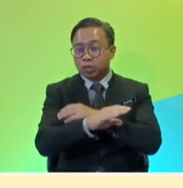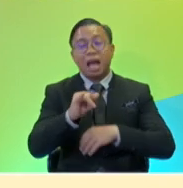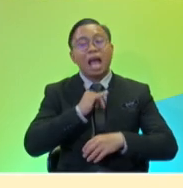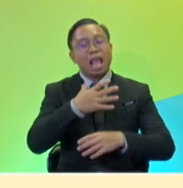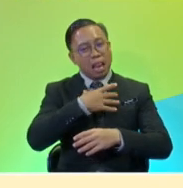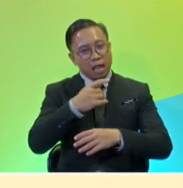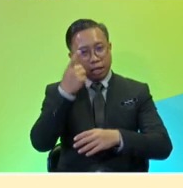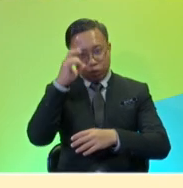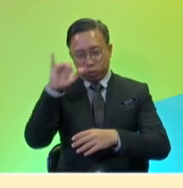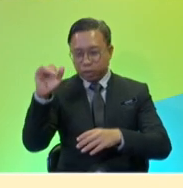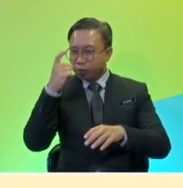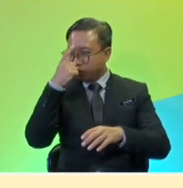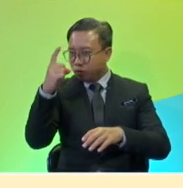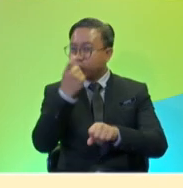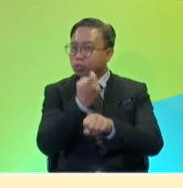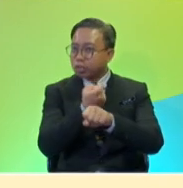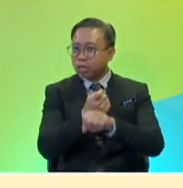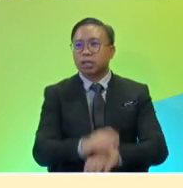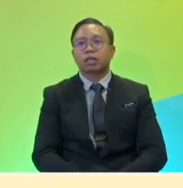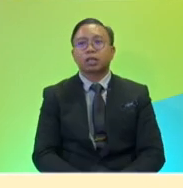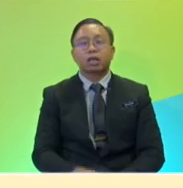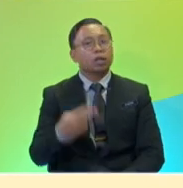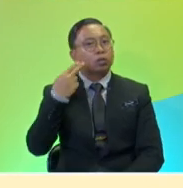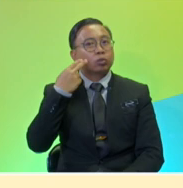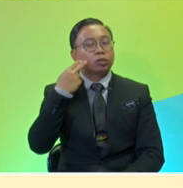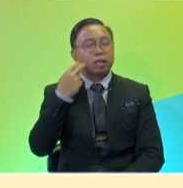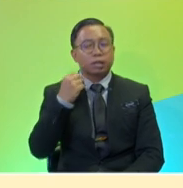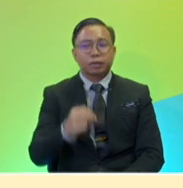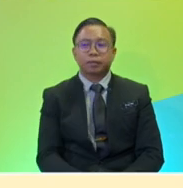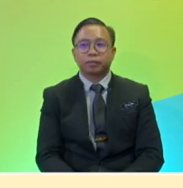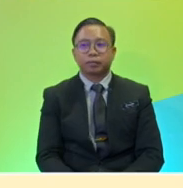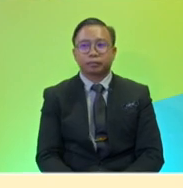like looking for shells. And how about Husna? Husna.